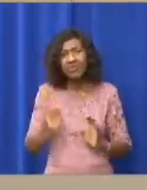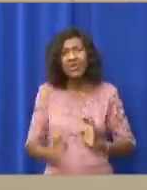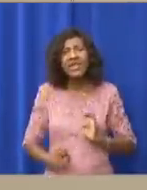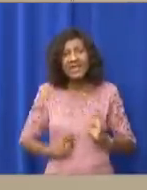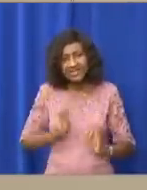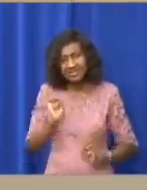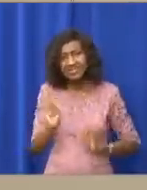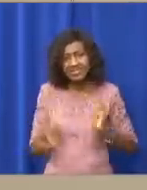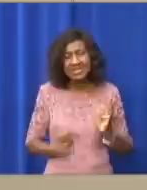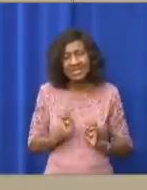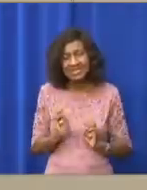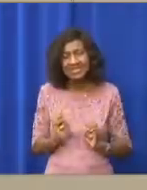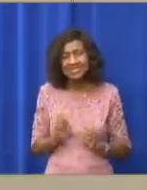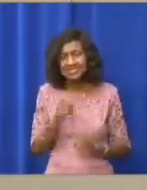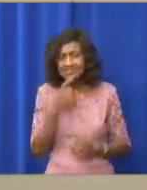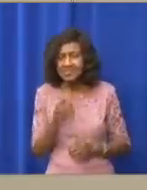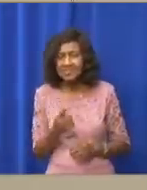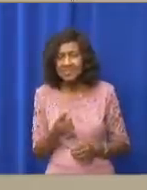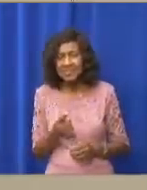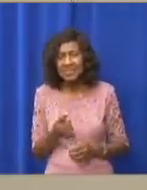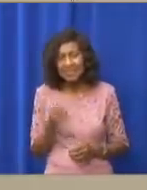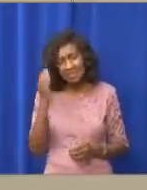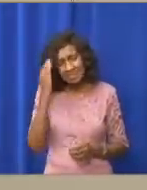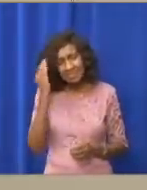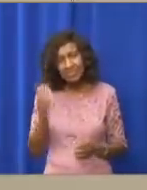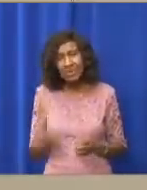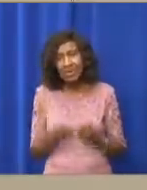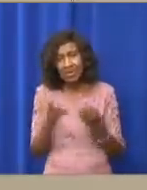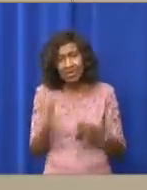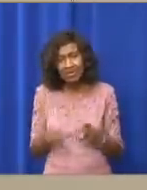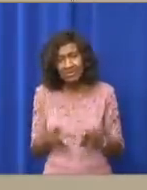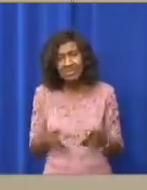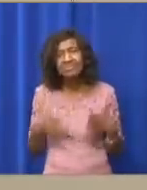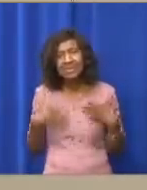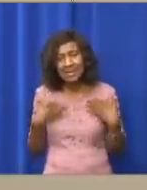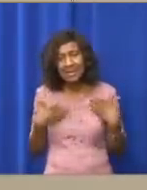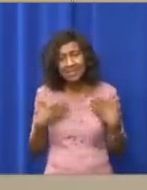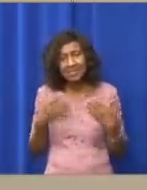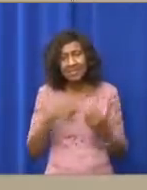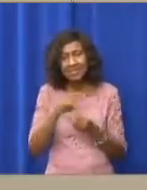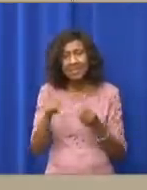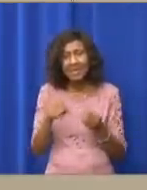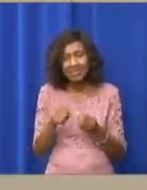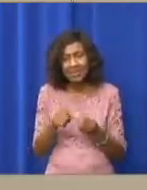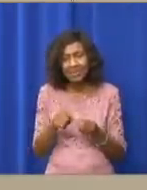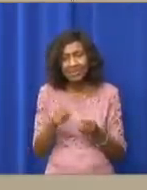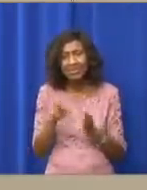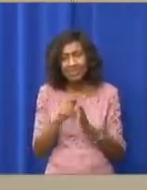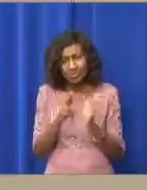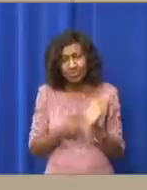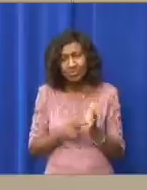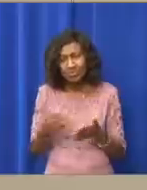will welcome the ease of these restrictions. Fishing